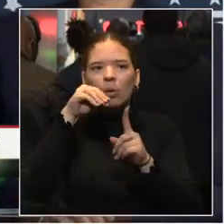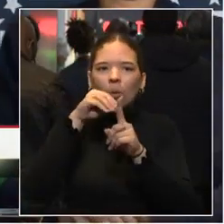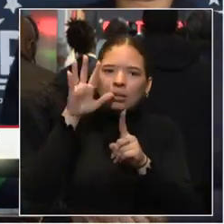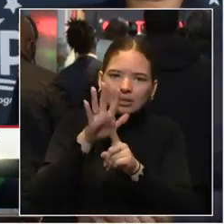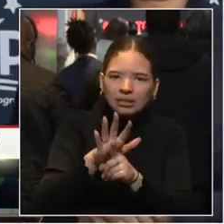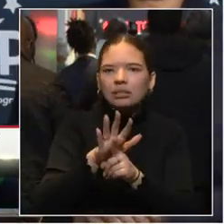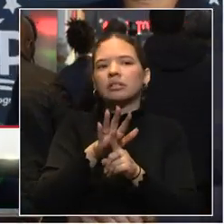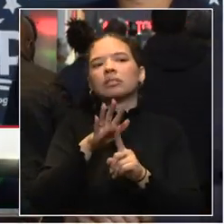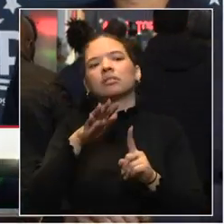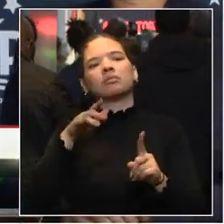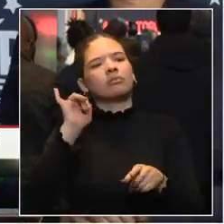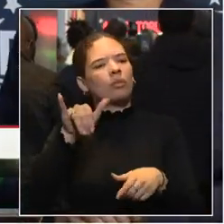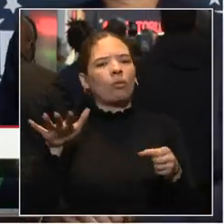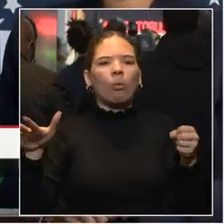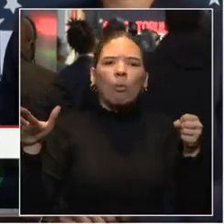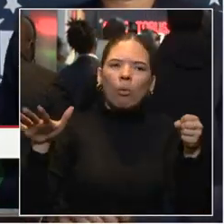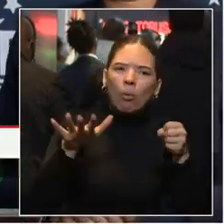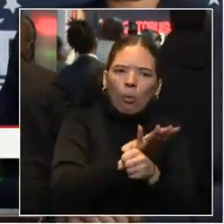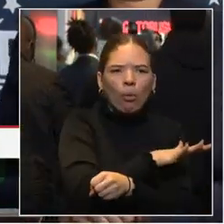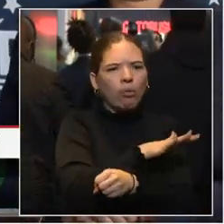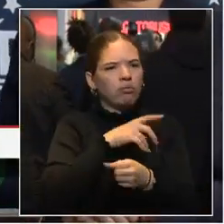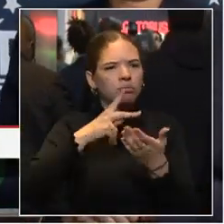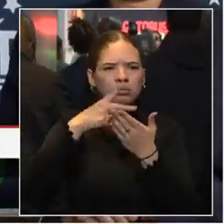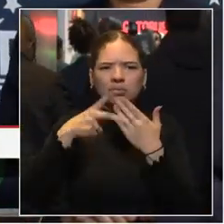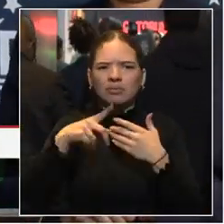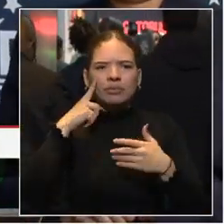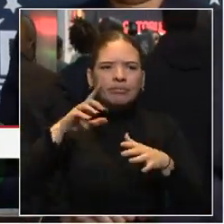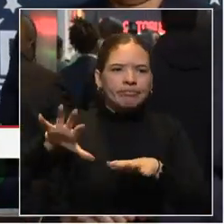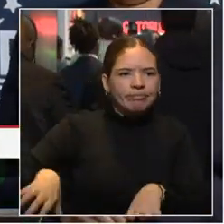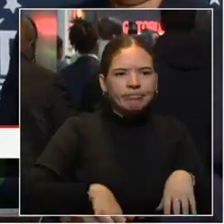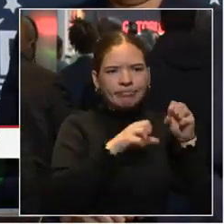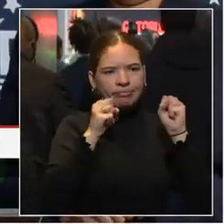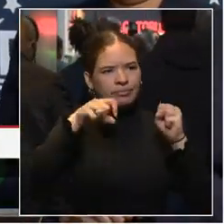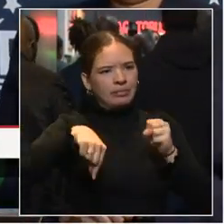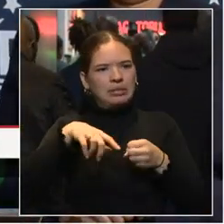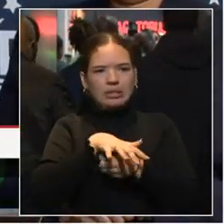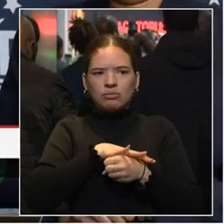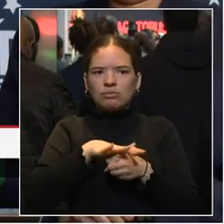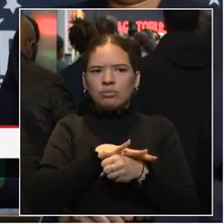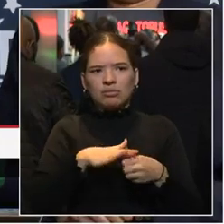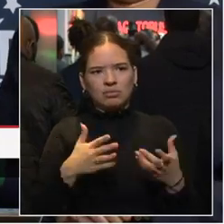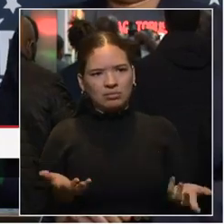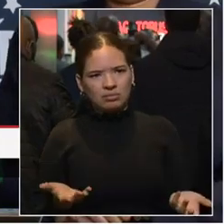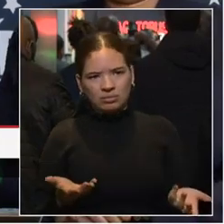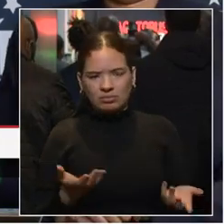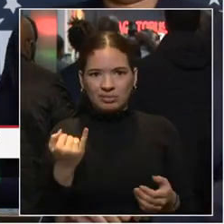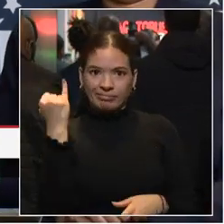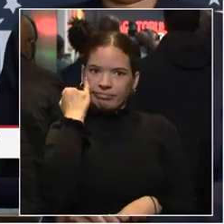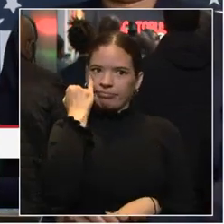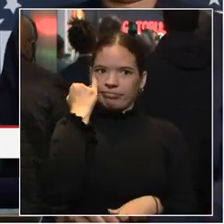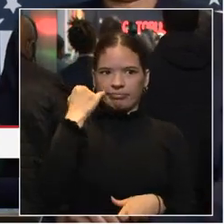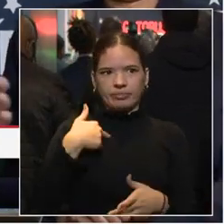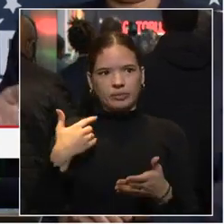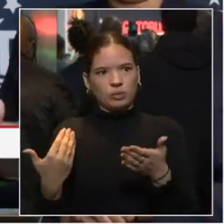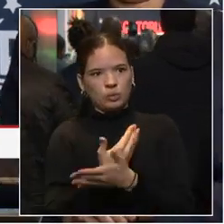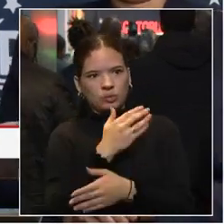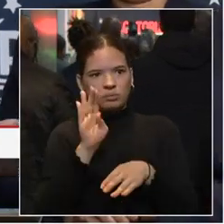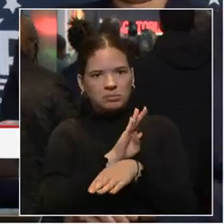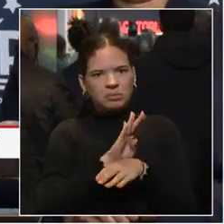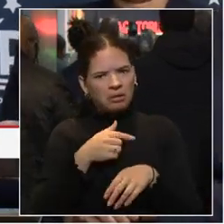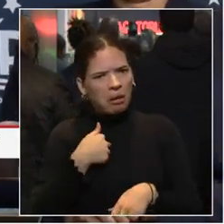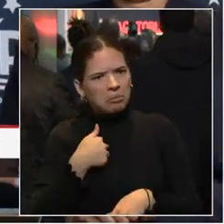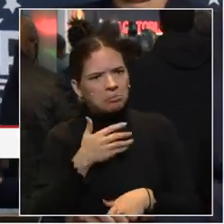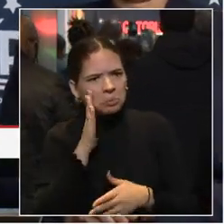full-scale program for our host sites. So even if we have brand new host sites that are interested in hosting, we've made this